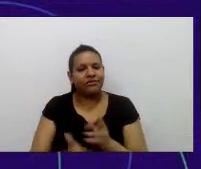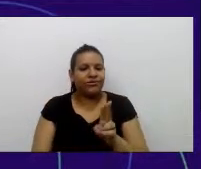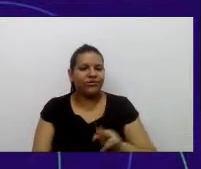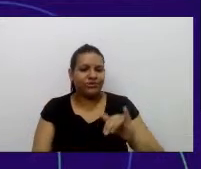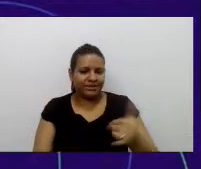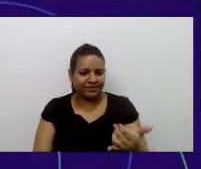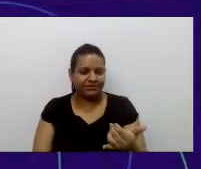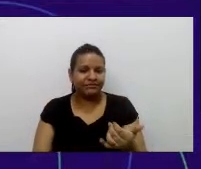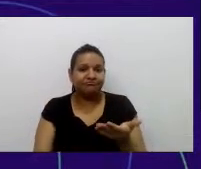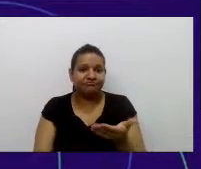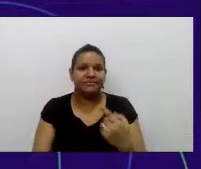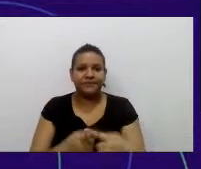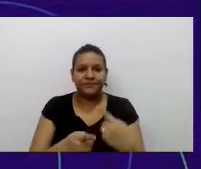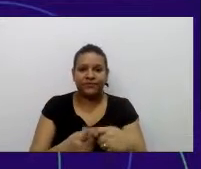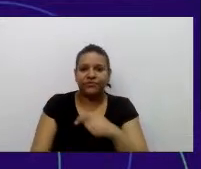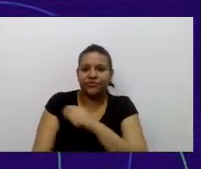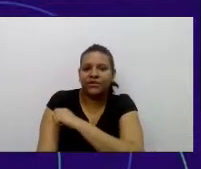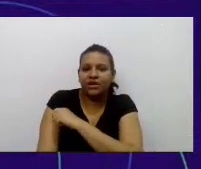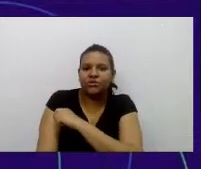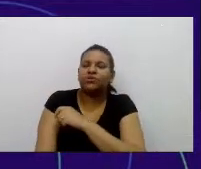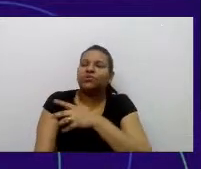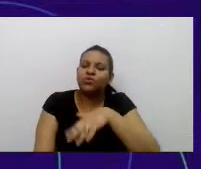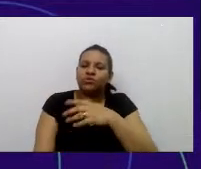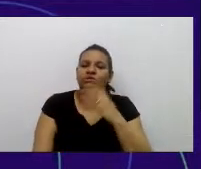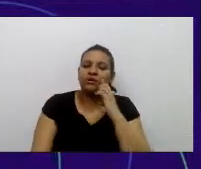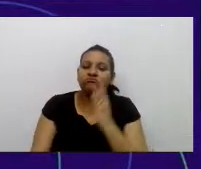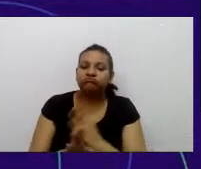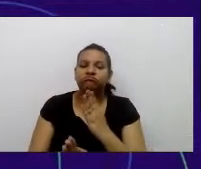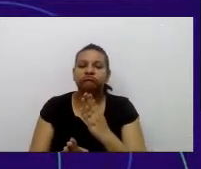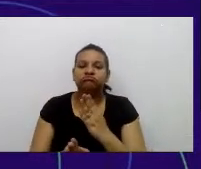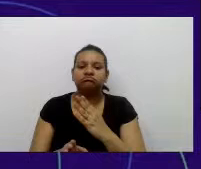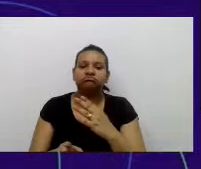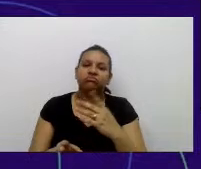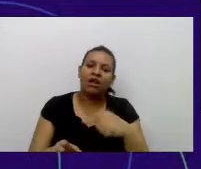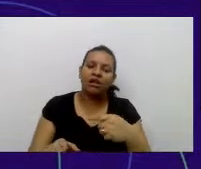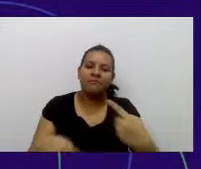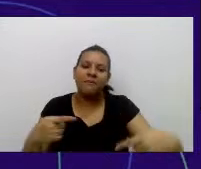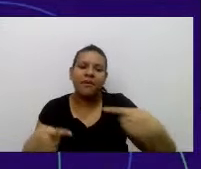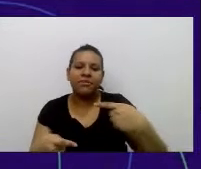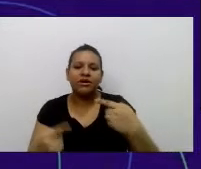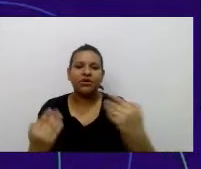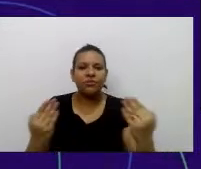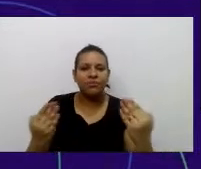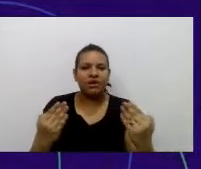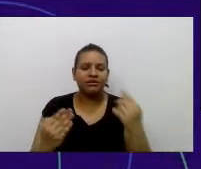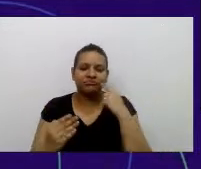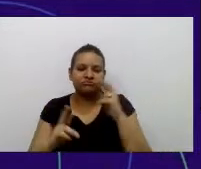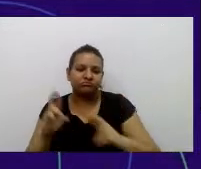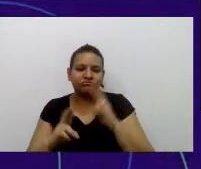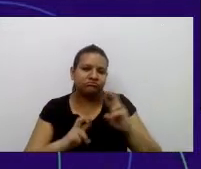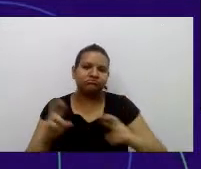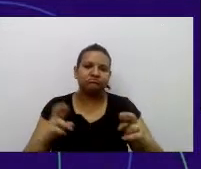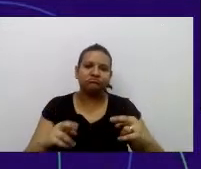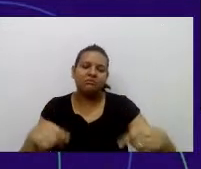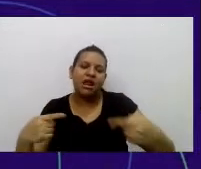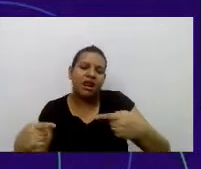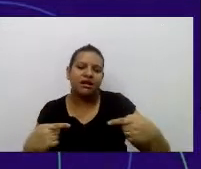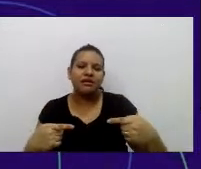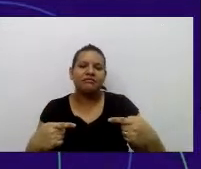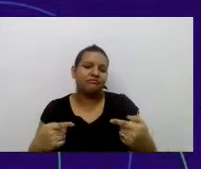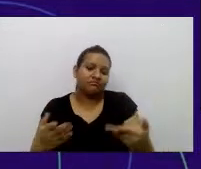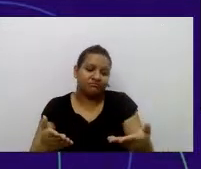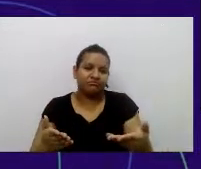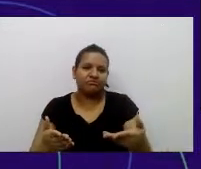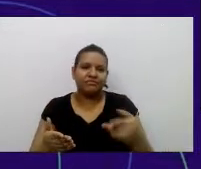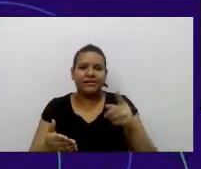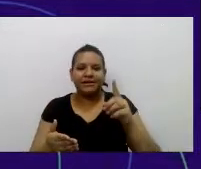and then compare it, analyze it, question it. So by telling and